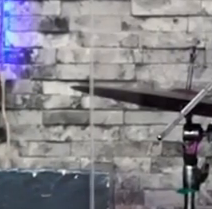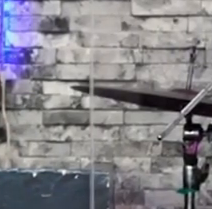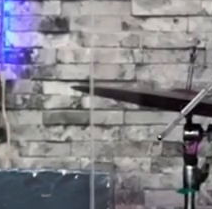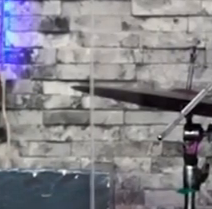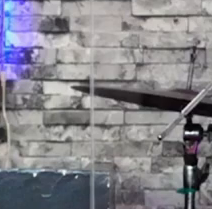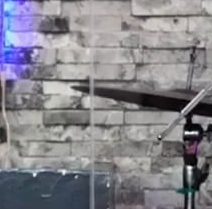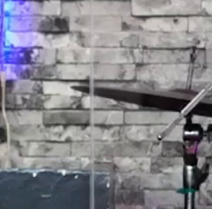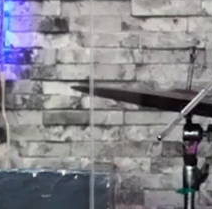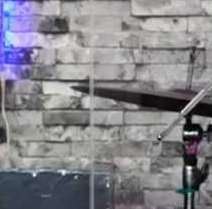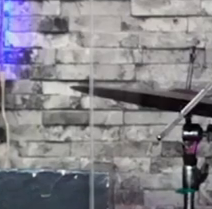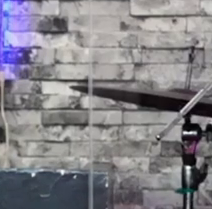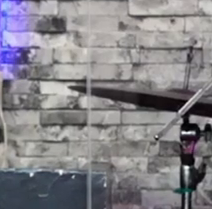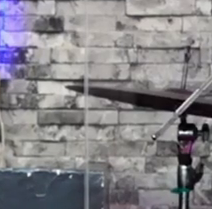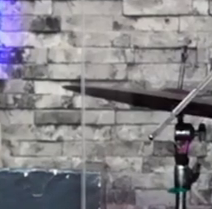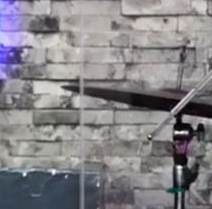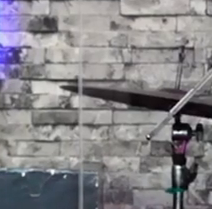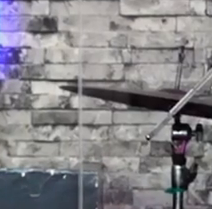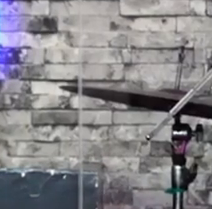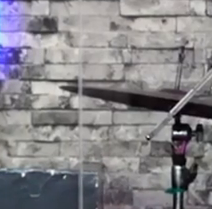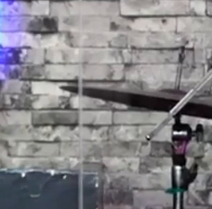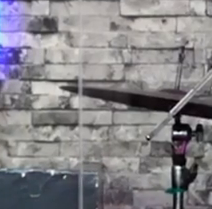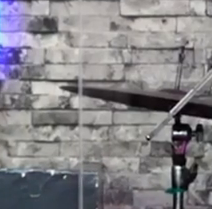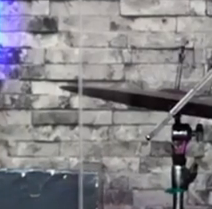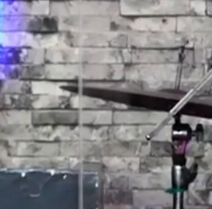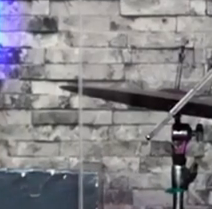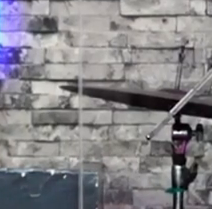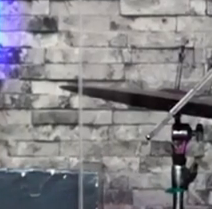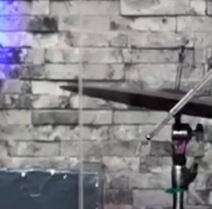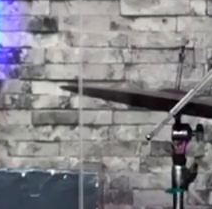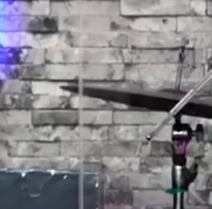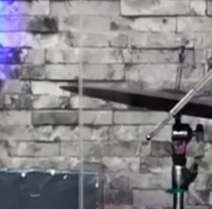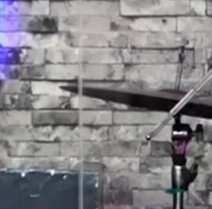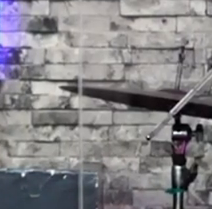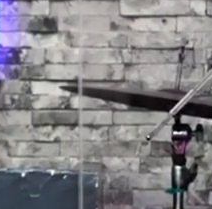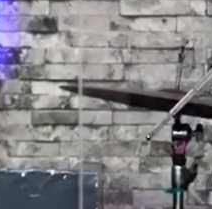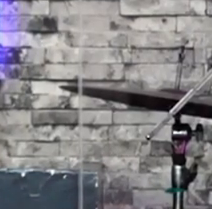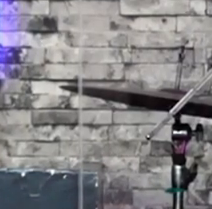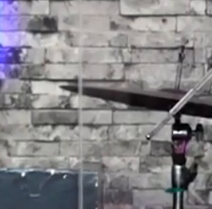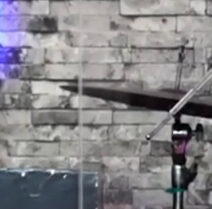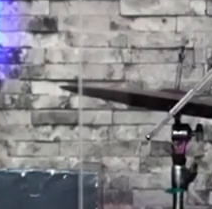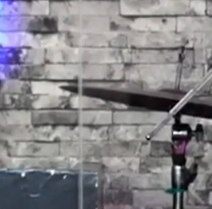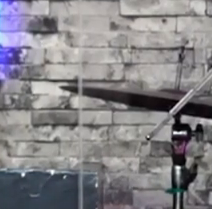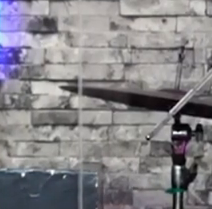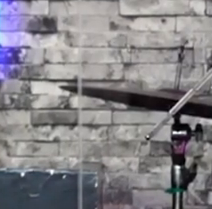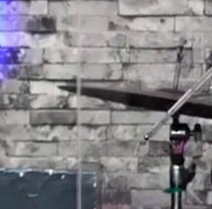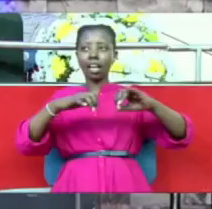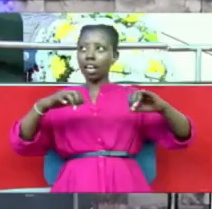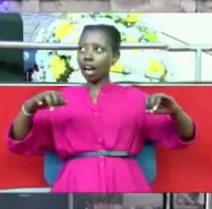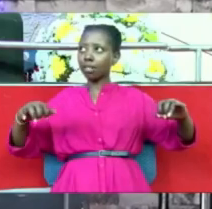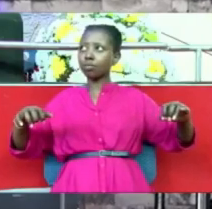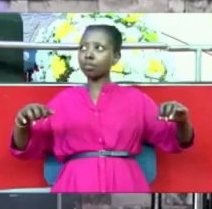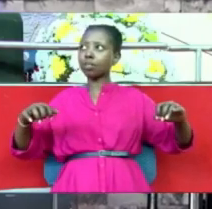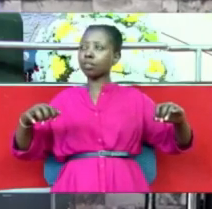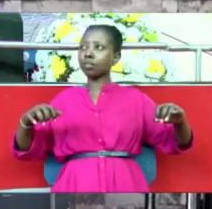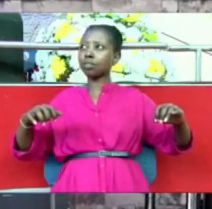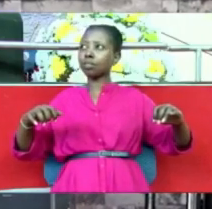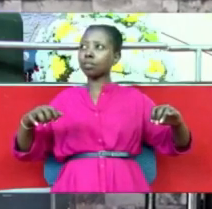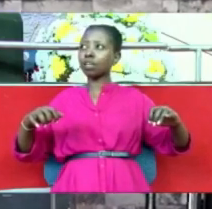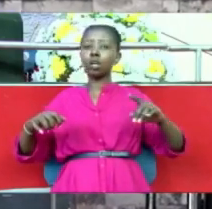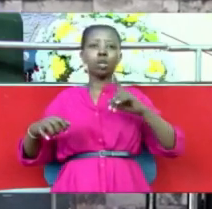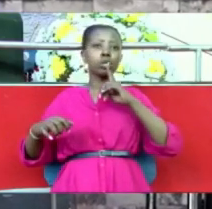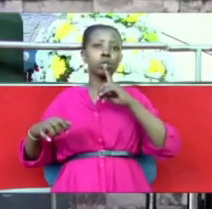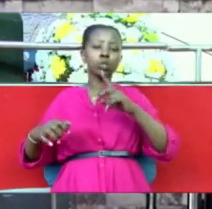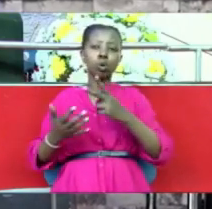It refers to growth, yamaanisha kukua, increase, kuongezeka, enlargement. Na kuwa na ukuu zaidi. So divine